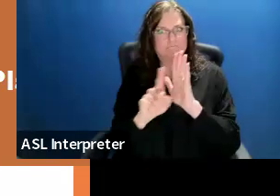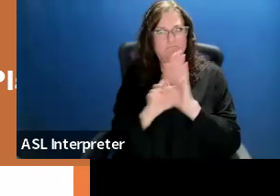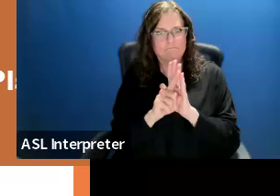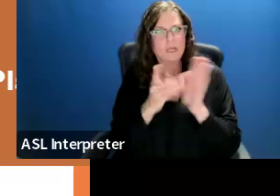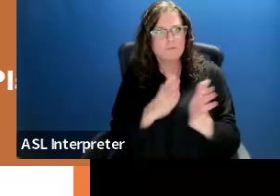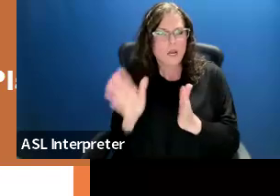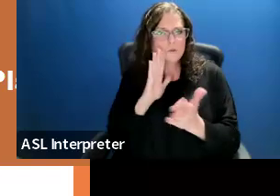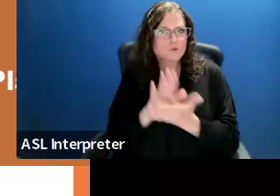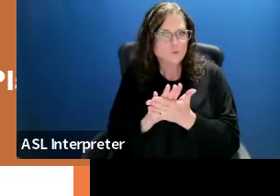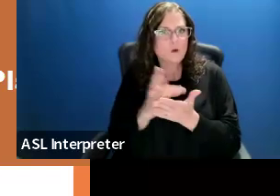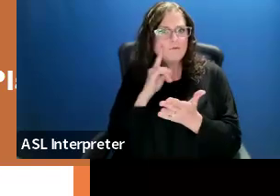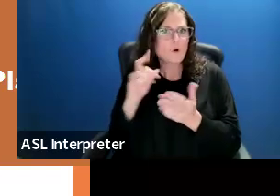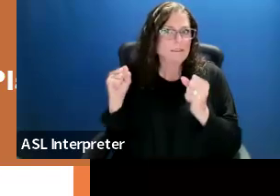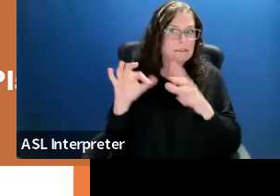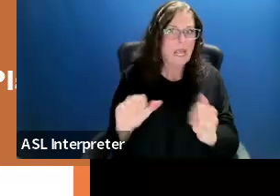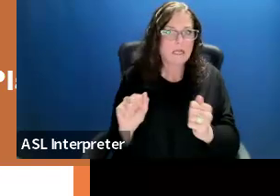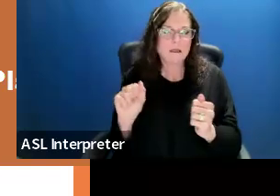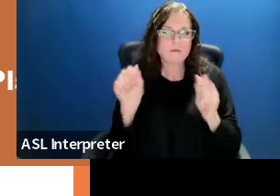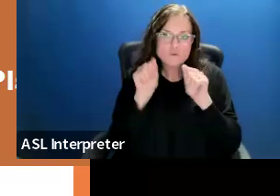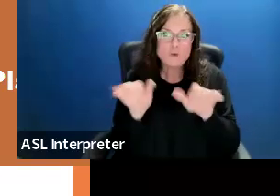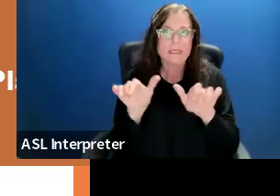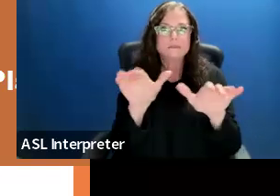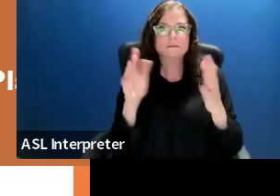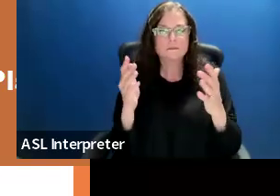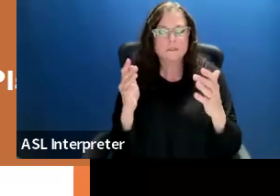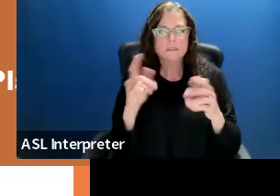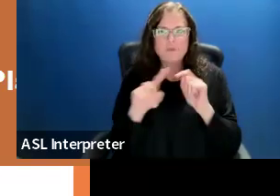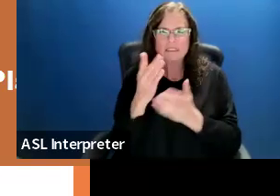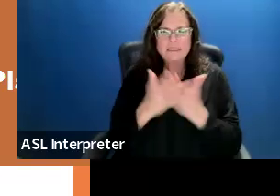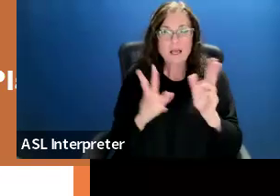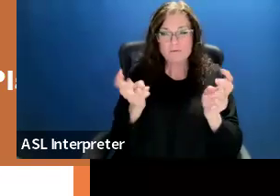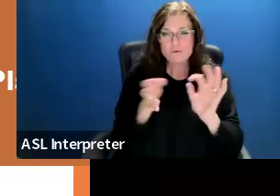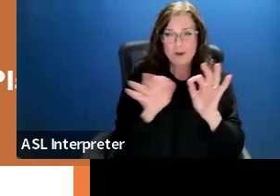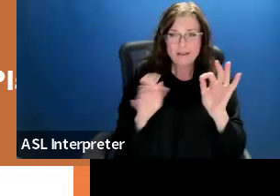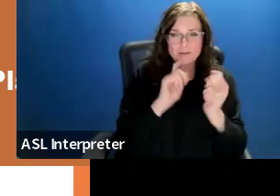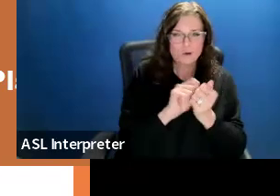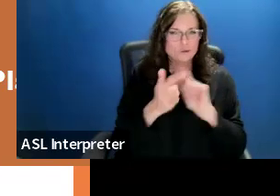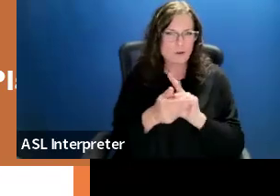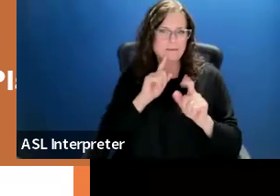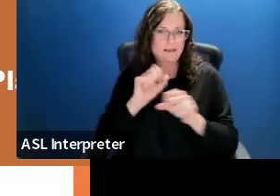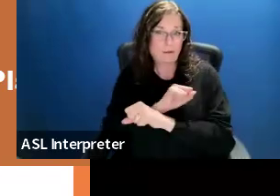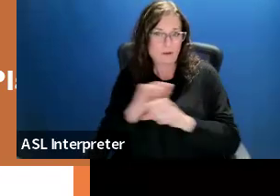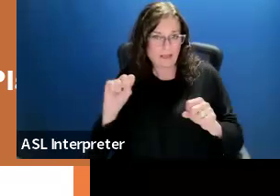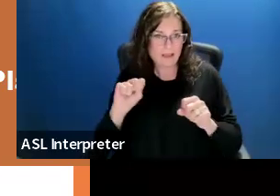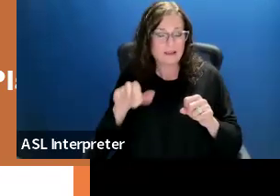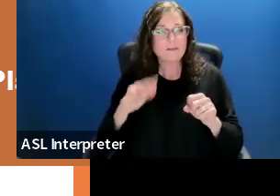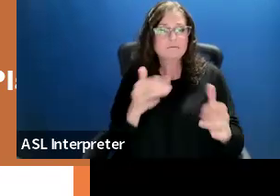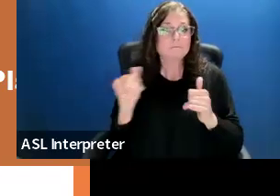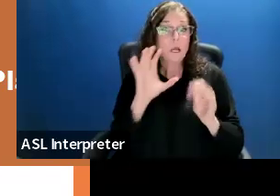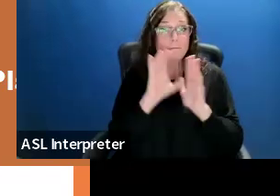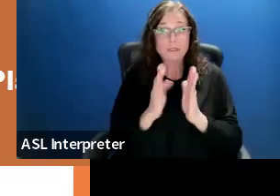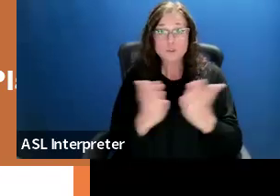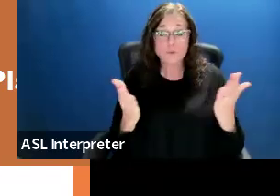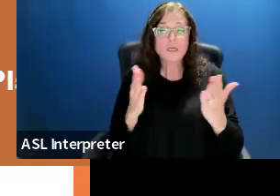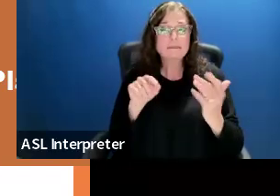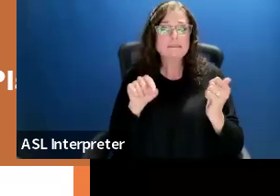his schoolmates for an epic attack of winged insects, except some phrases don't translate literally. This is a playful picture book that